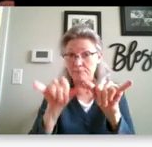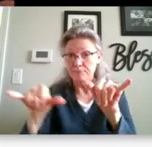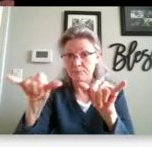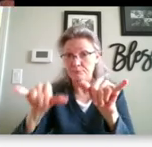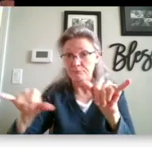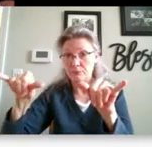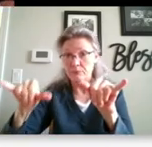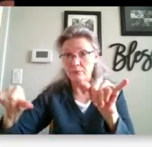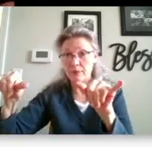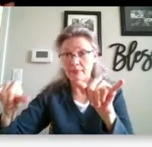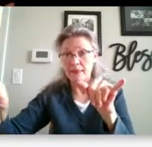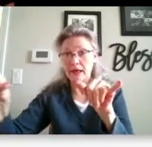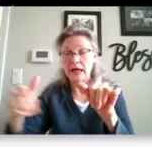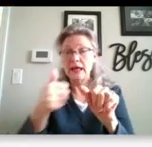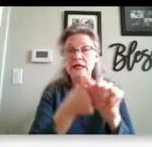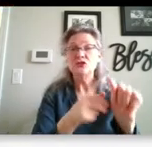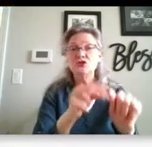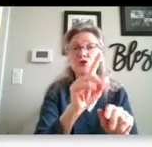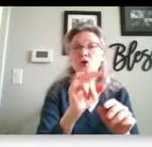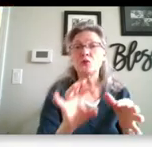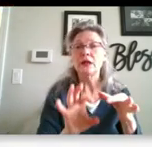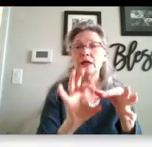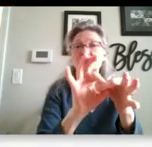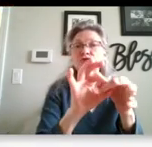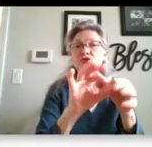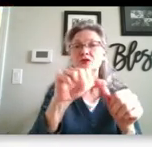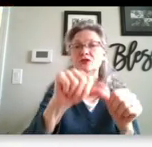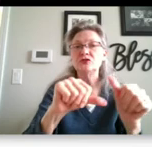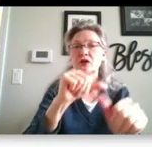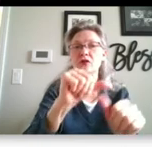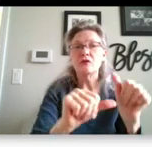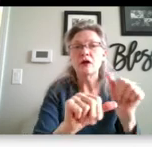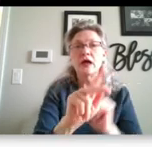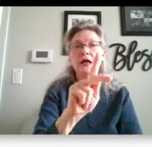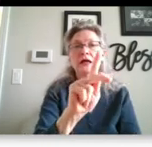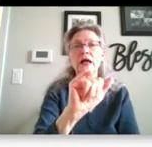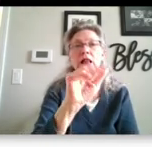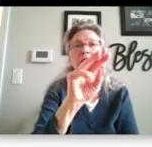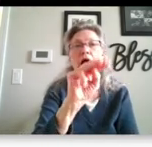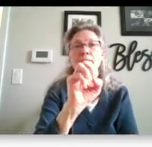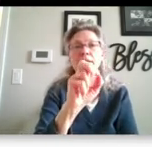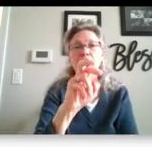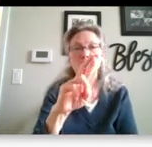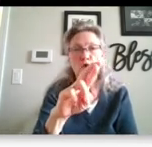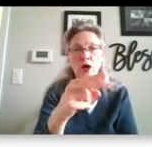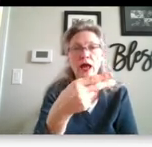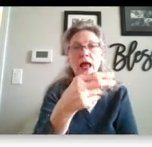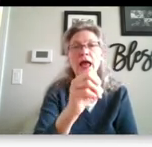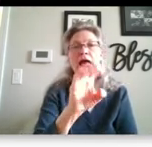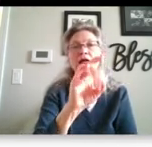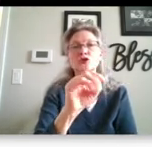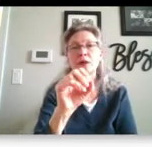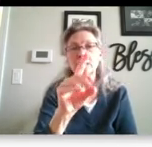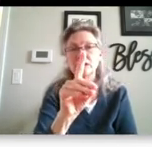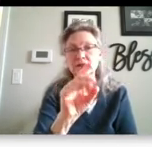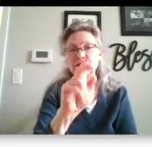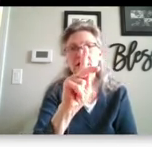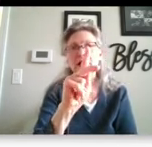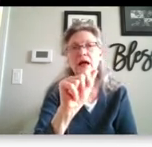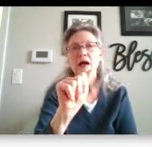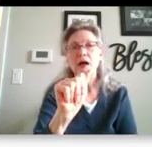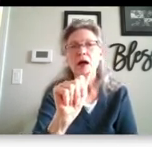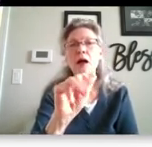way that each unit relates to each other. So a kilometer, a hectometer, a decameter, a decimeter, a centimeter,